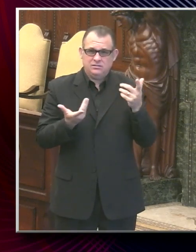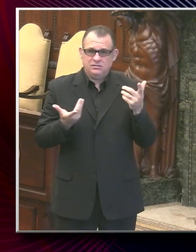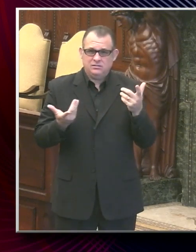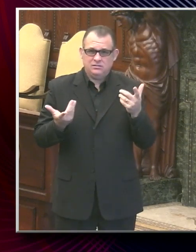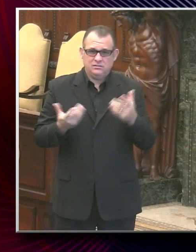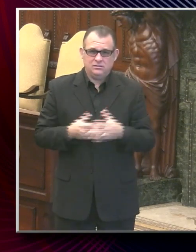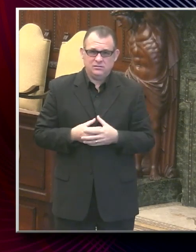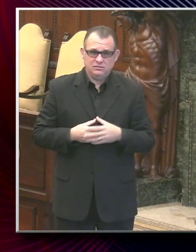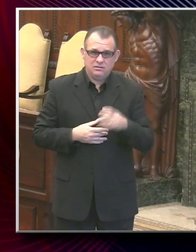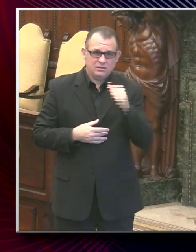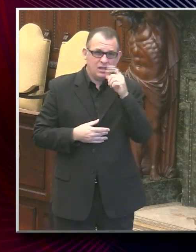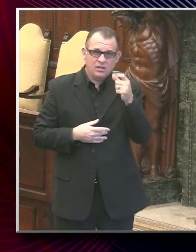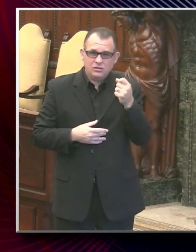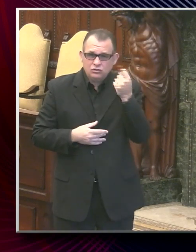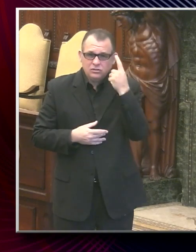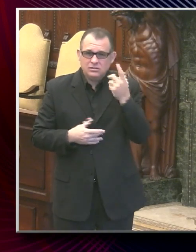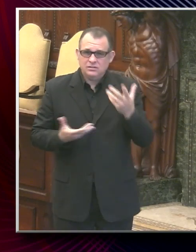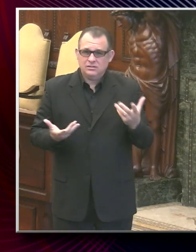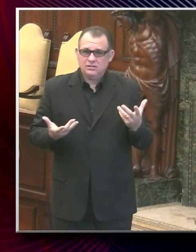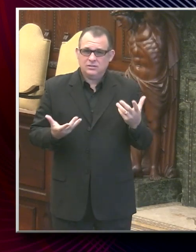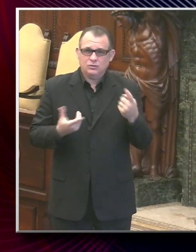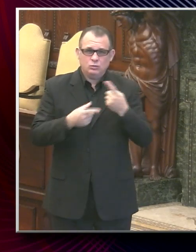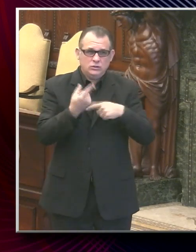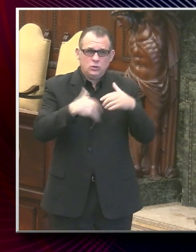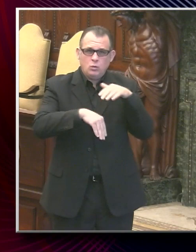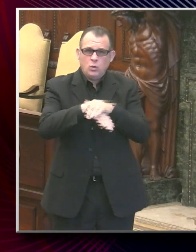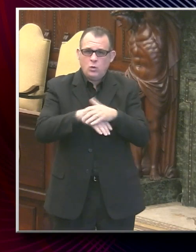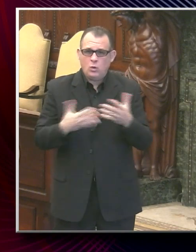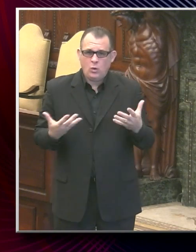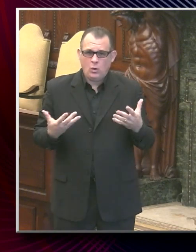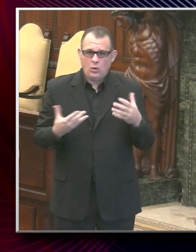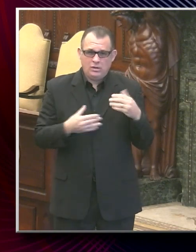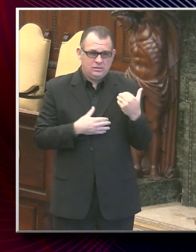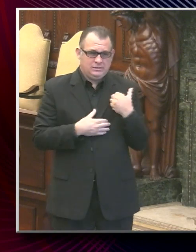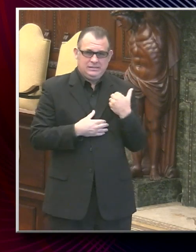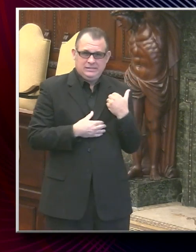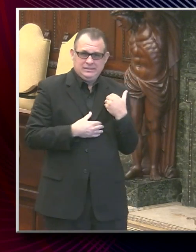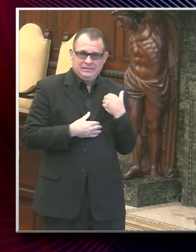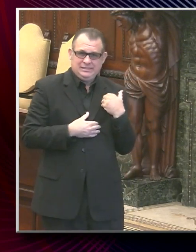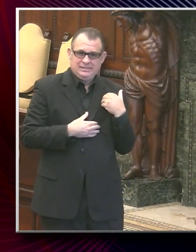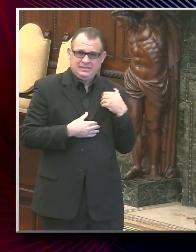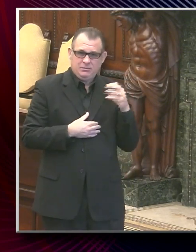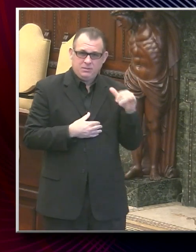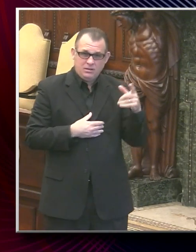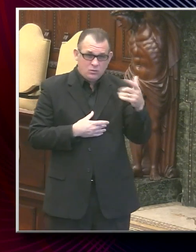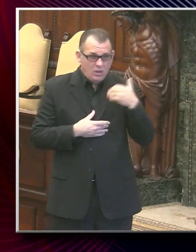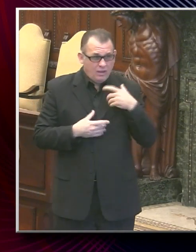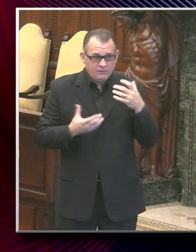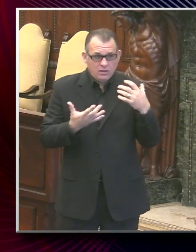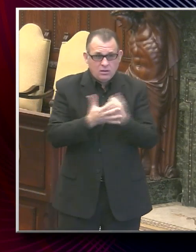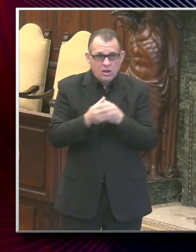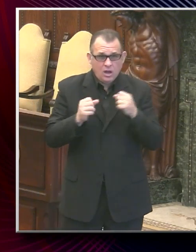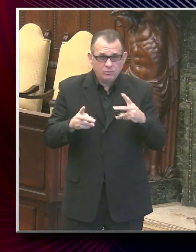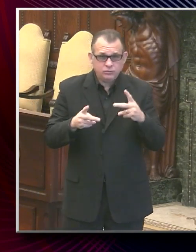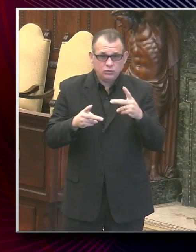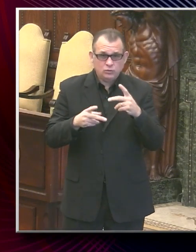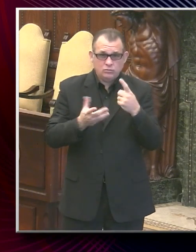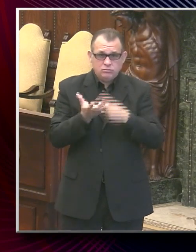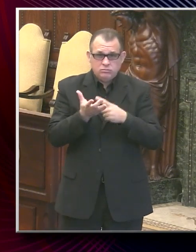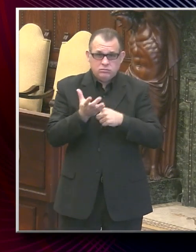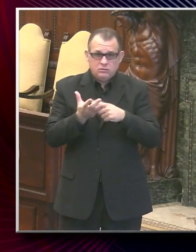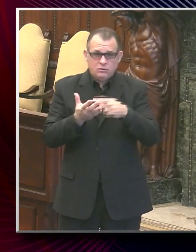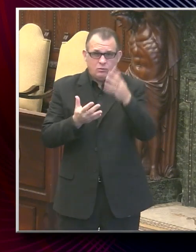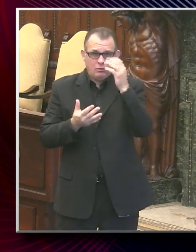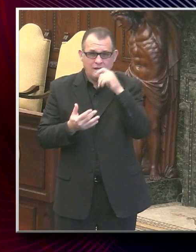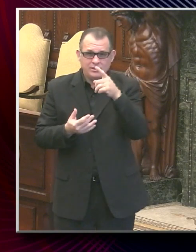the rage that was shown on that Saturday in late May. Have you had a chance to focus on that and understand now why you didn't get